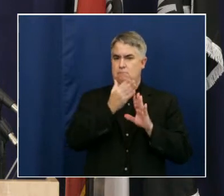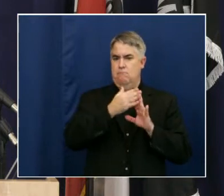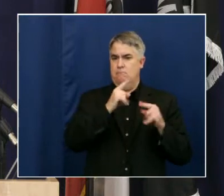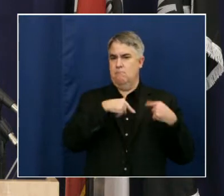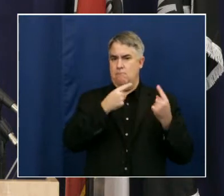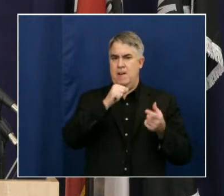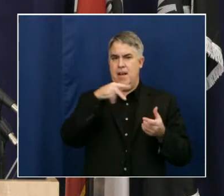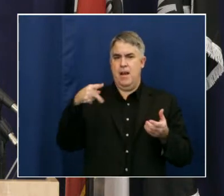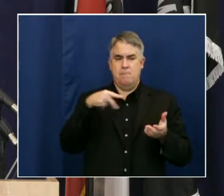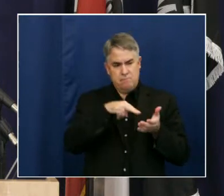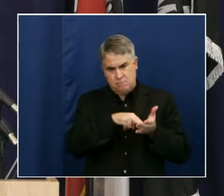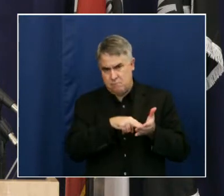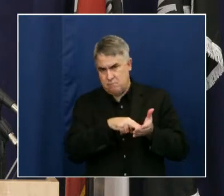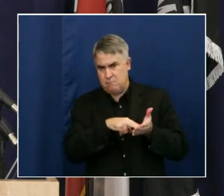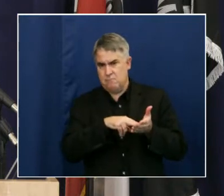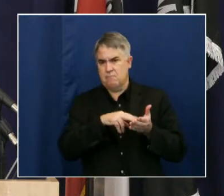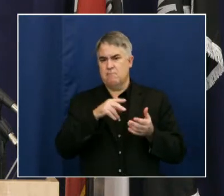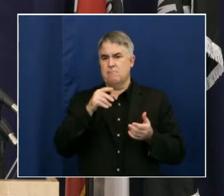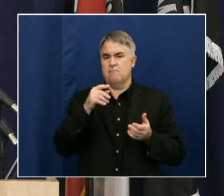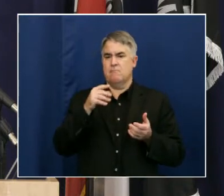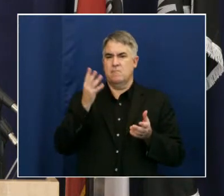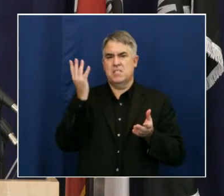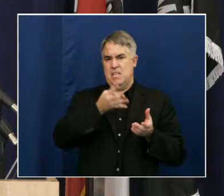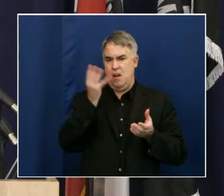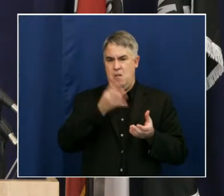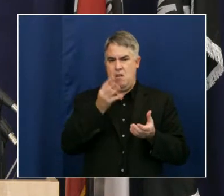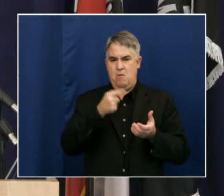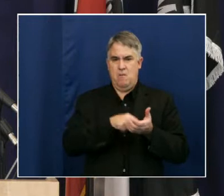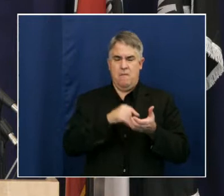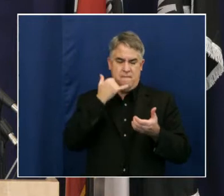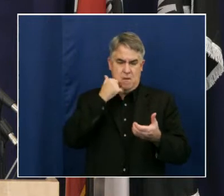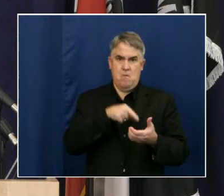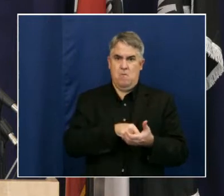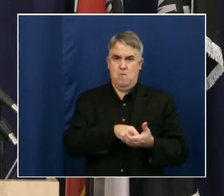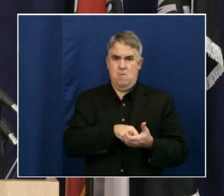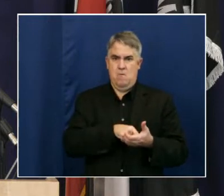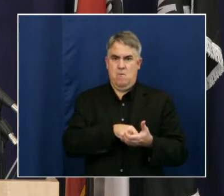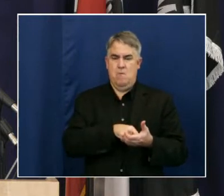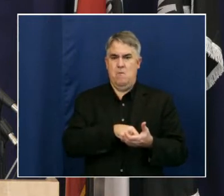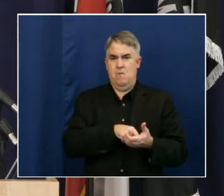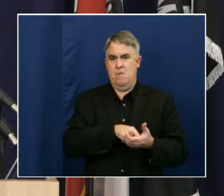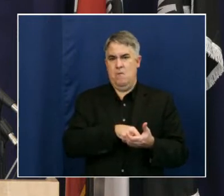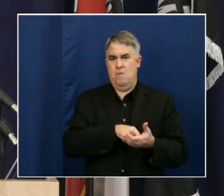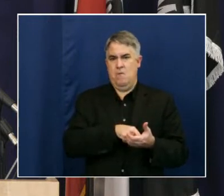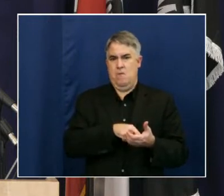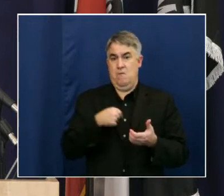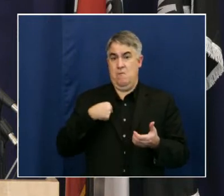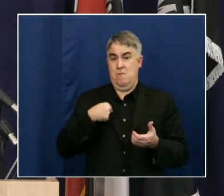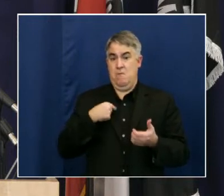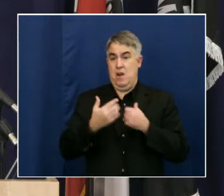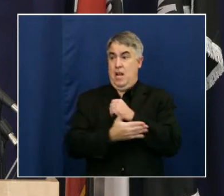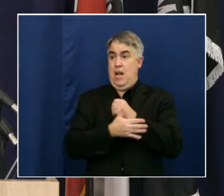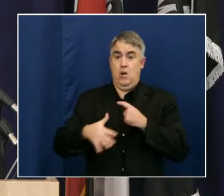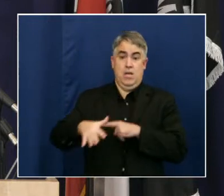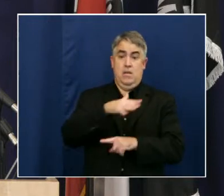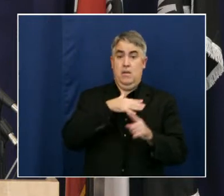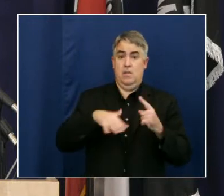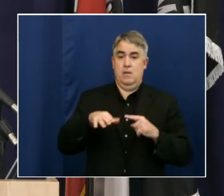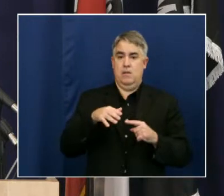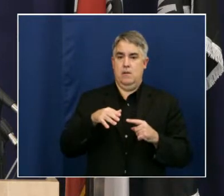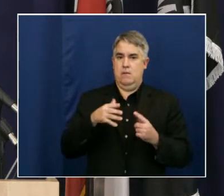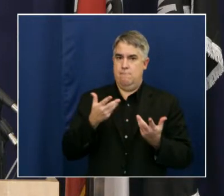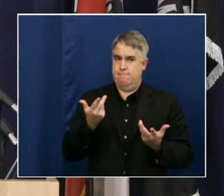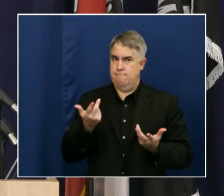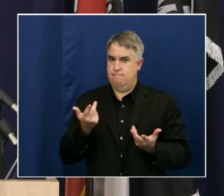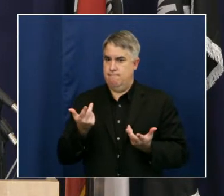individuals download that onto their individual phones, and we at the county don't have the visibility to know how many